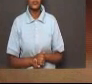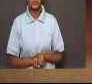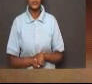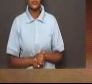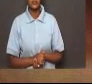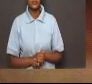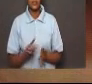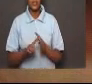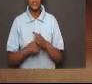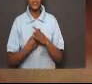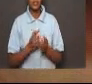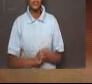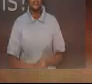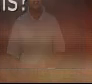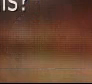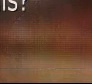Begin.